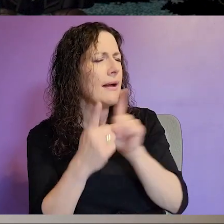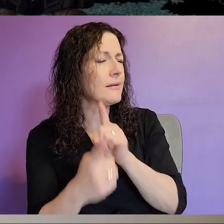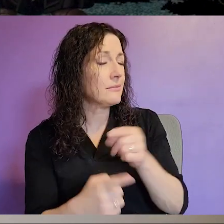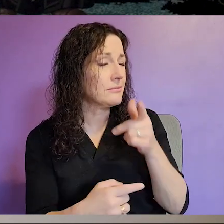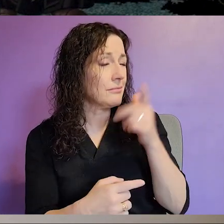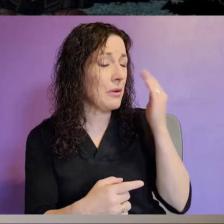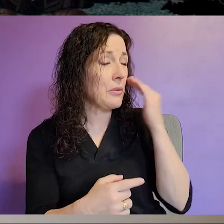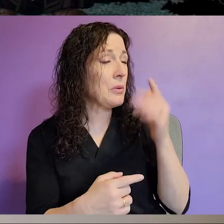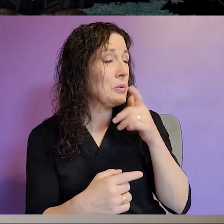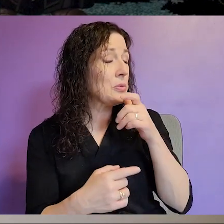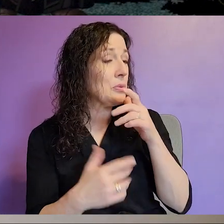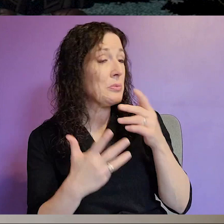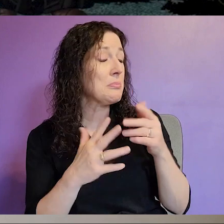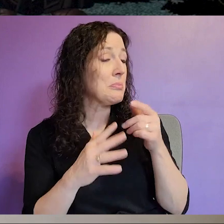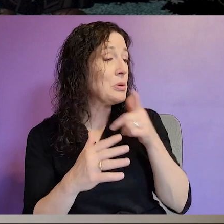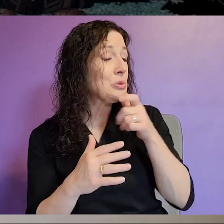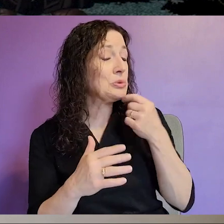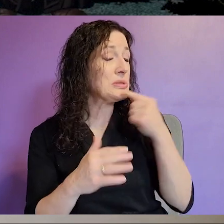I want to hear her name.